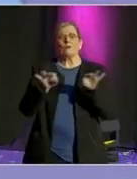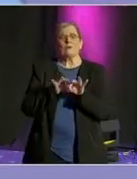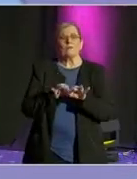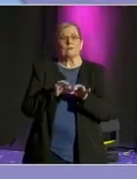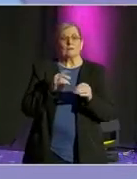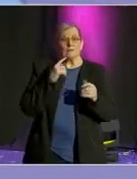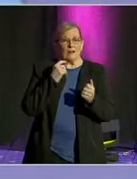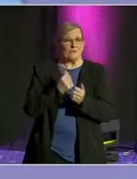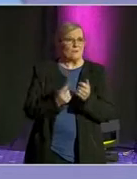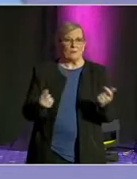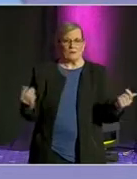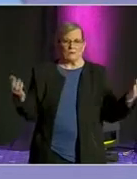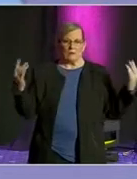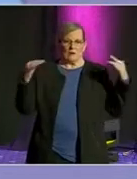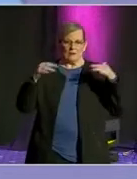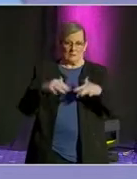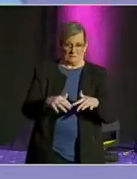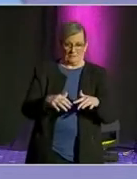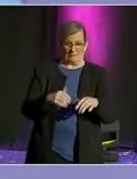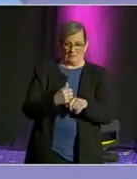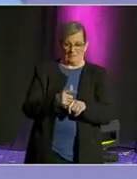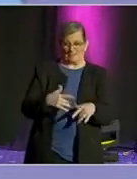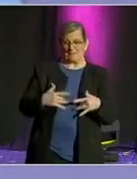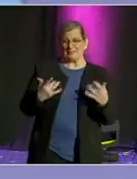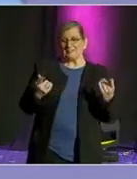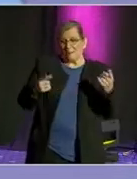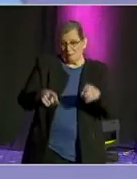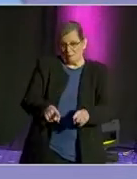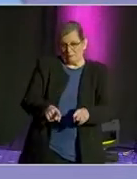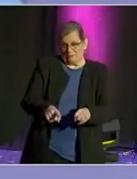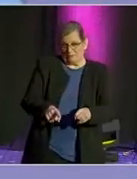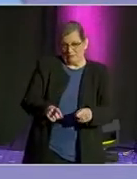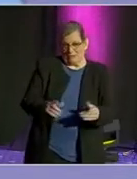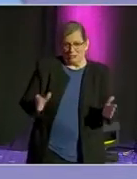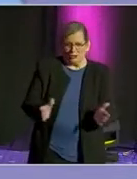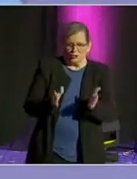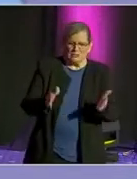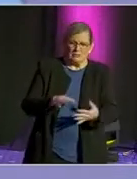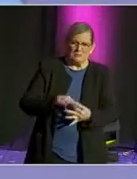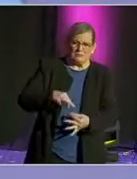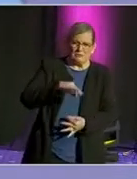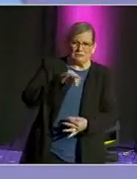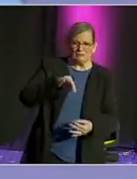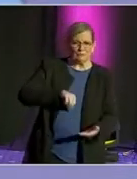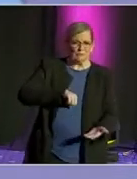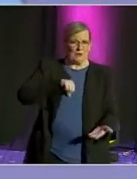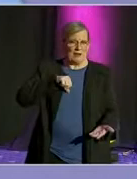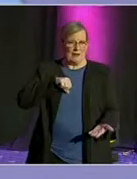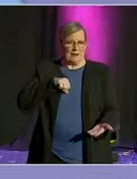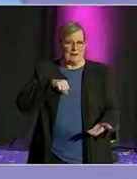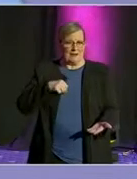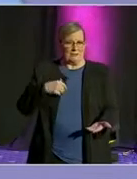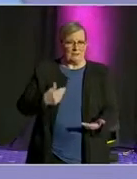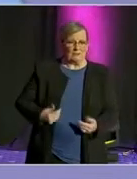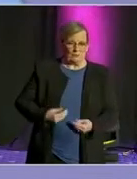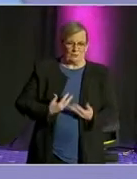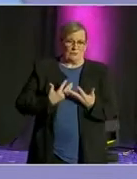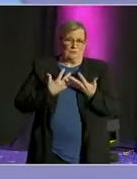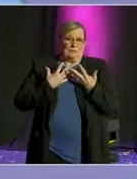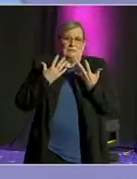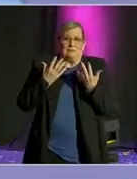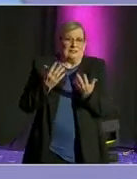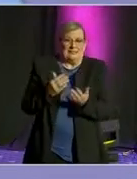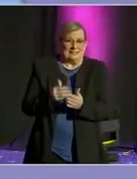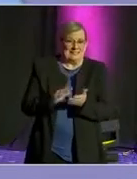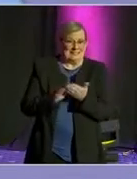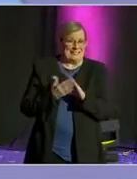together to make this happen and bring that spirit of community pride and sense of hope and renewal to the city and the region once